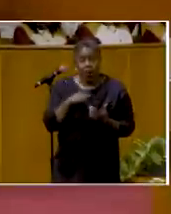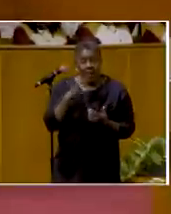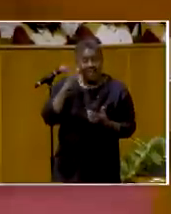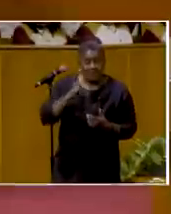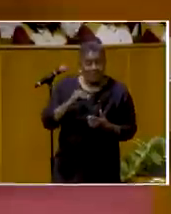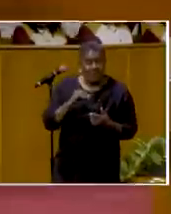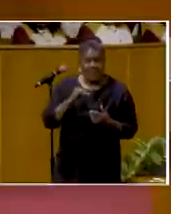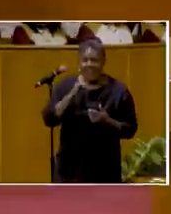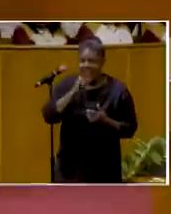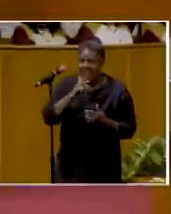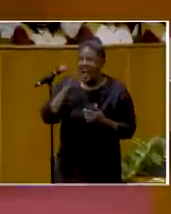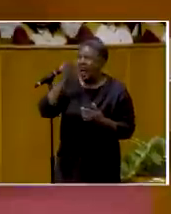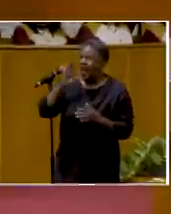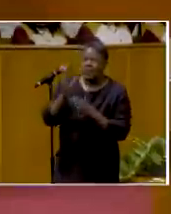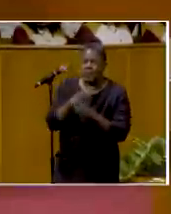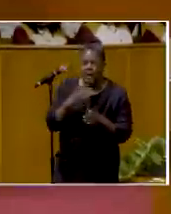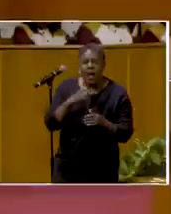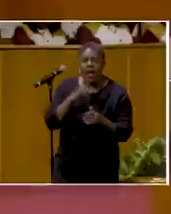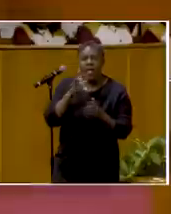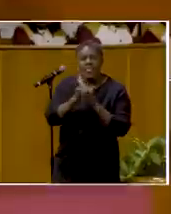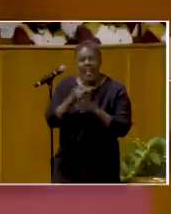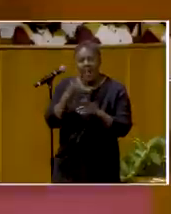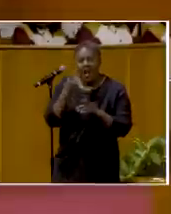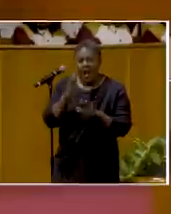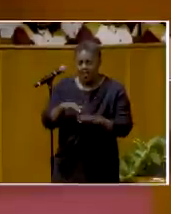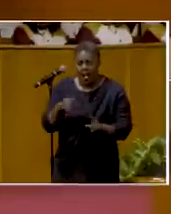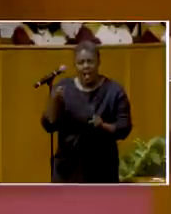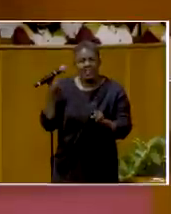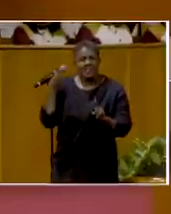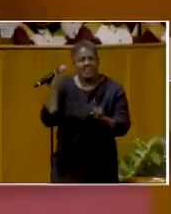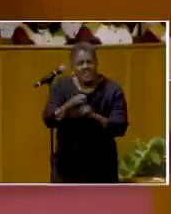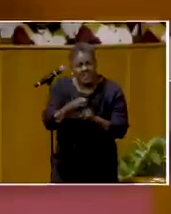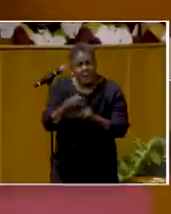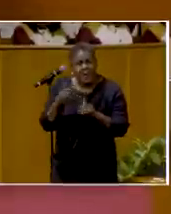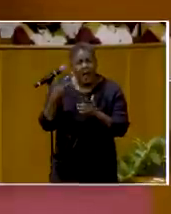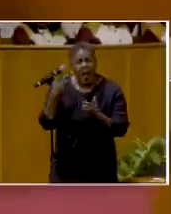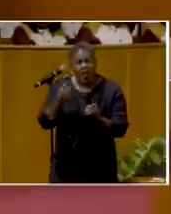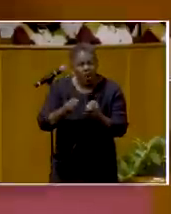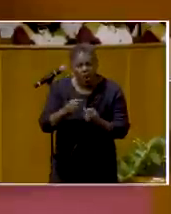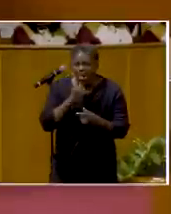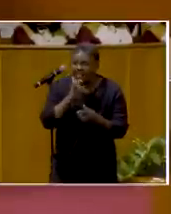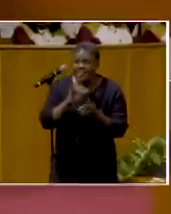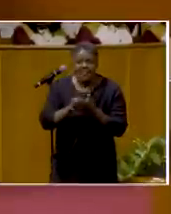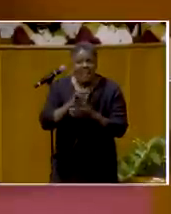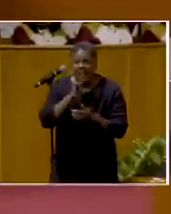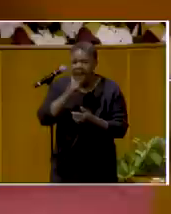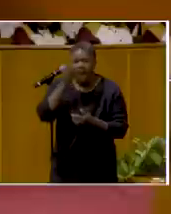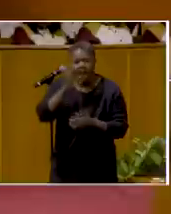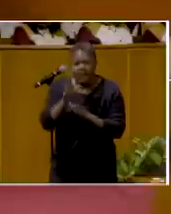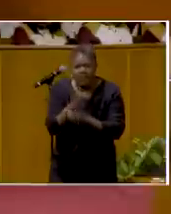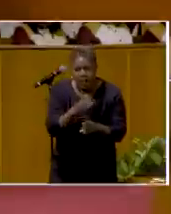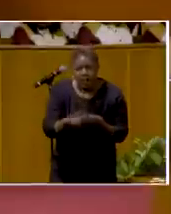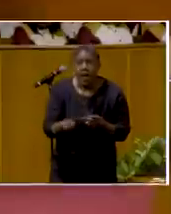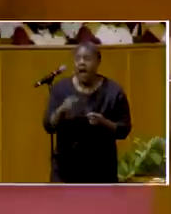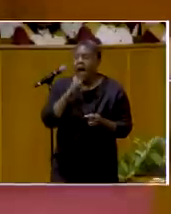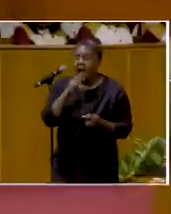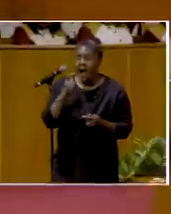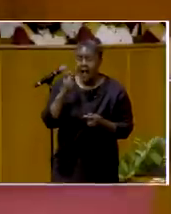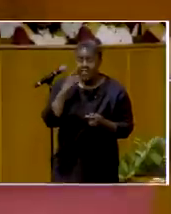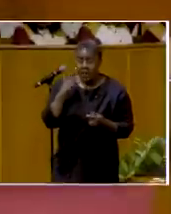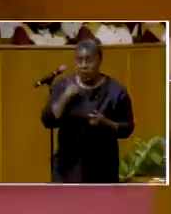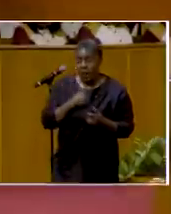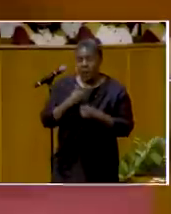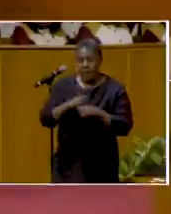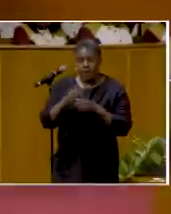will at work. I don't believe that a child getting hit by a drunk driver is God's will. I believe that we make